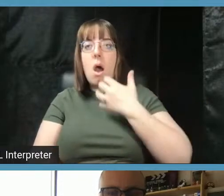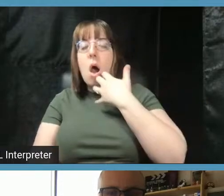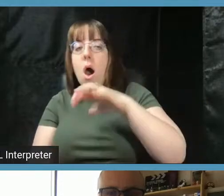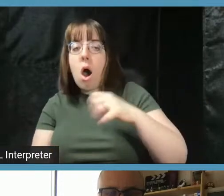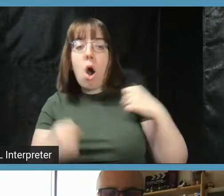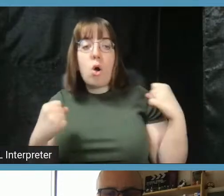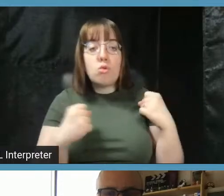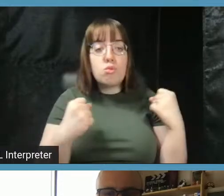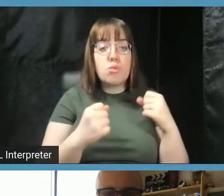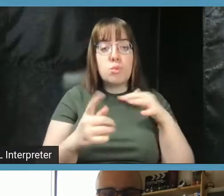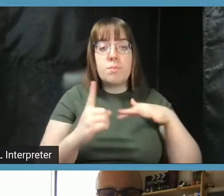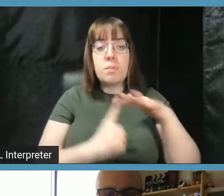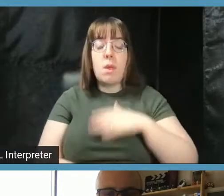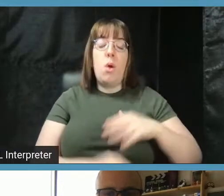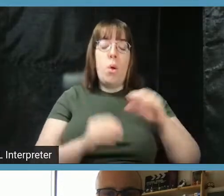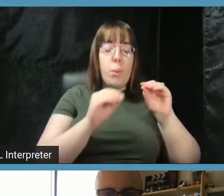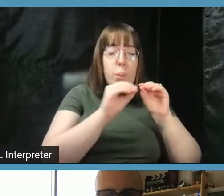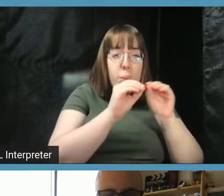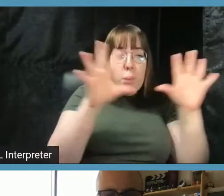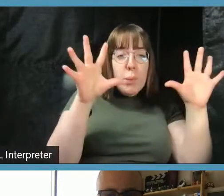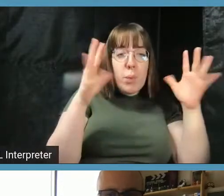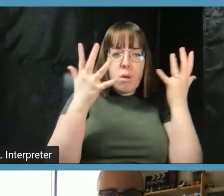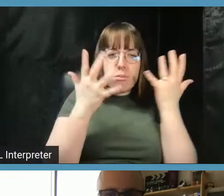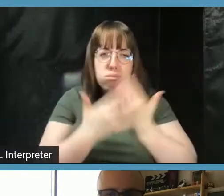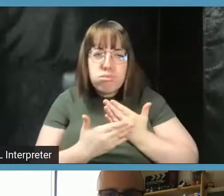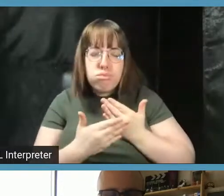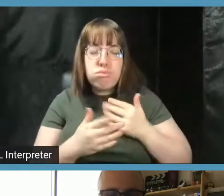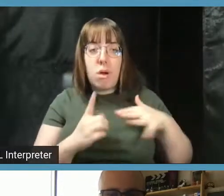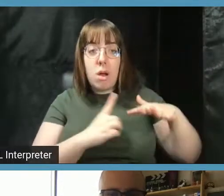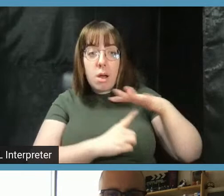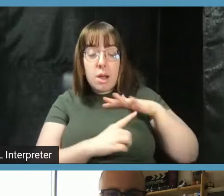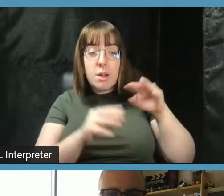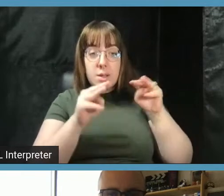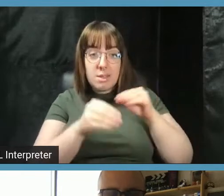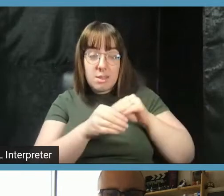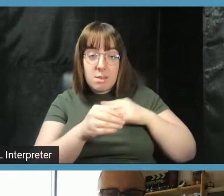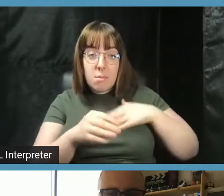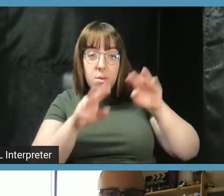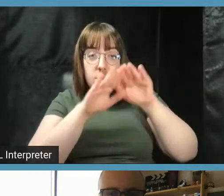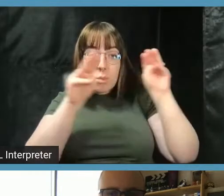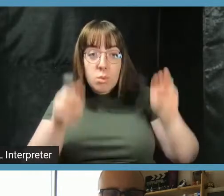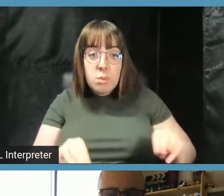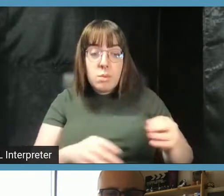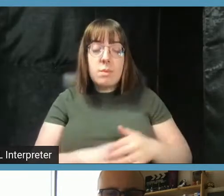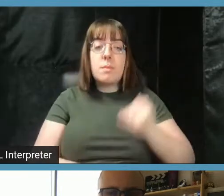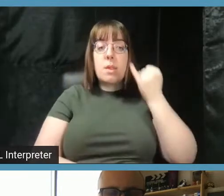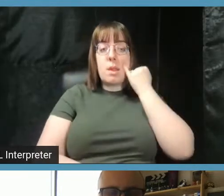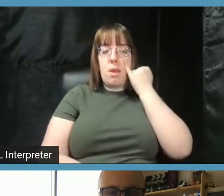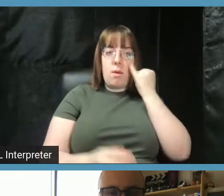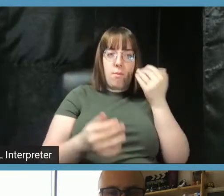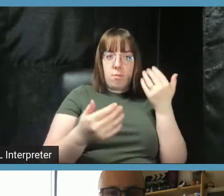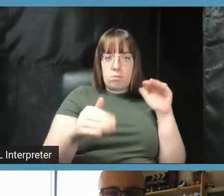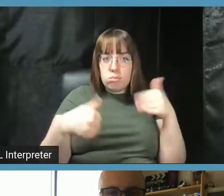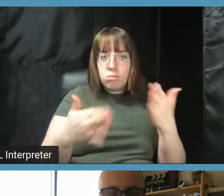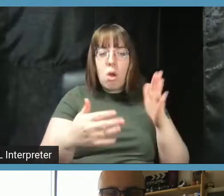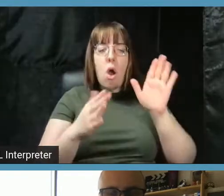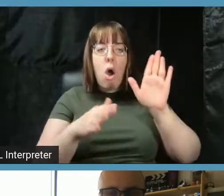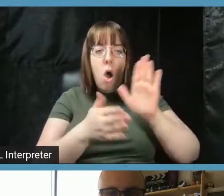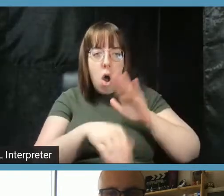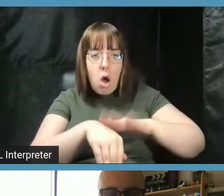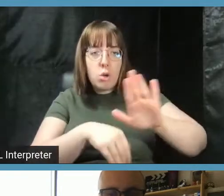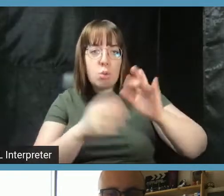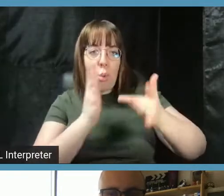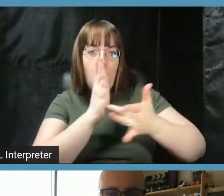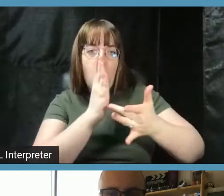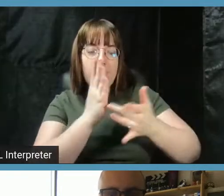the bright and dark areas of the museum. That kind of information, the more you can surface it for people up front and on the web where you